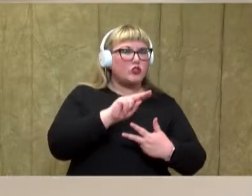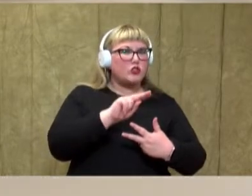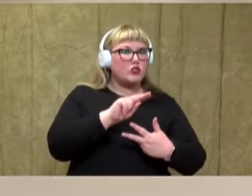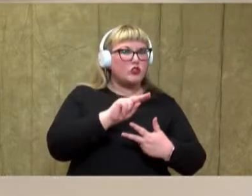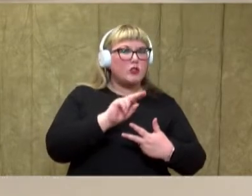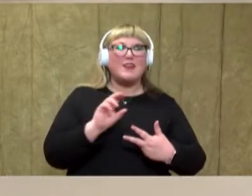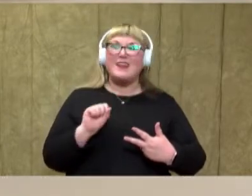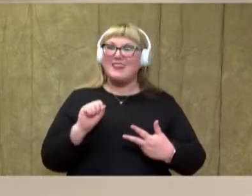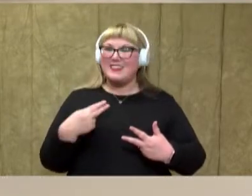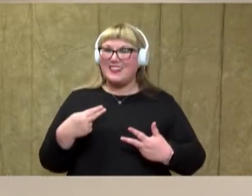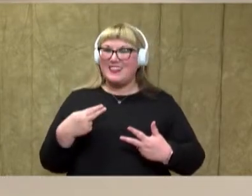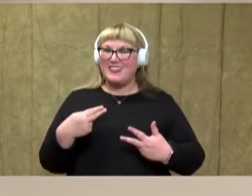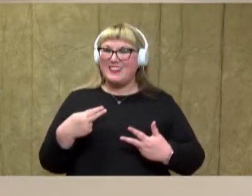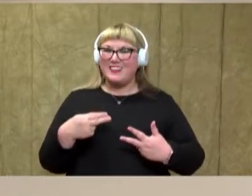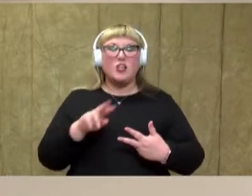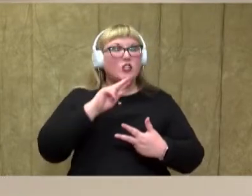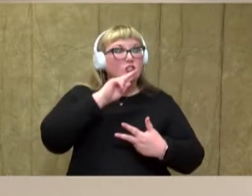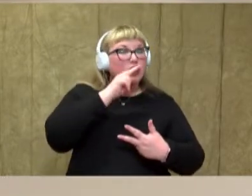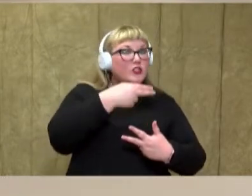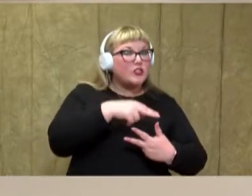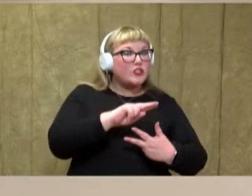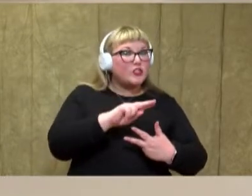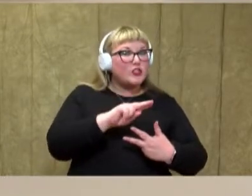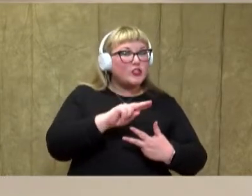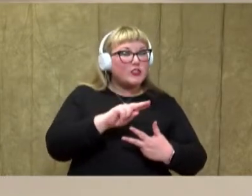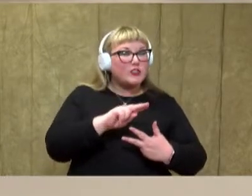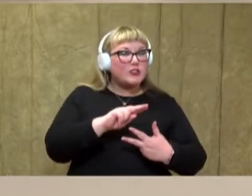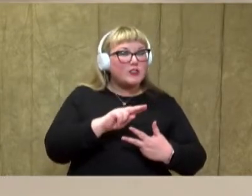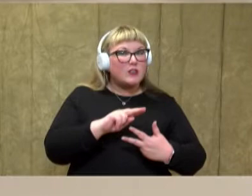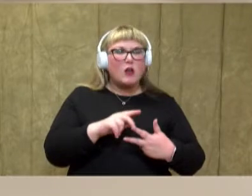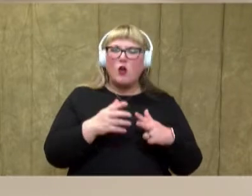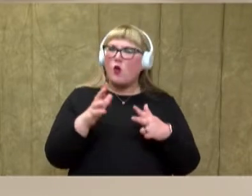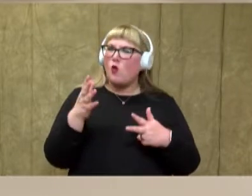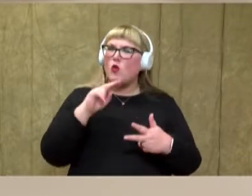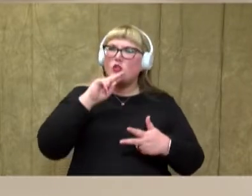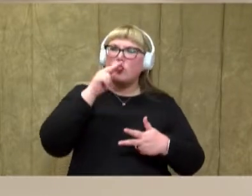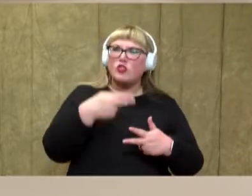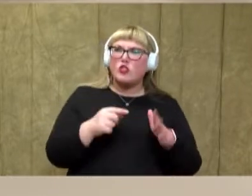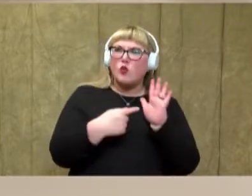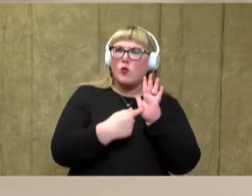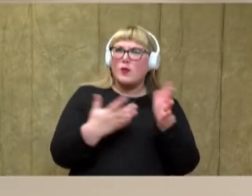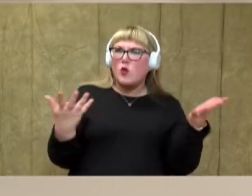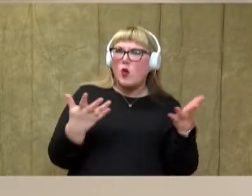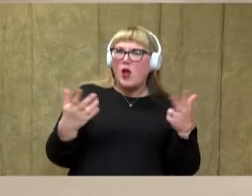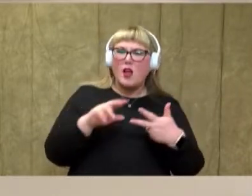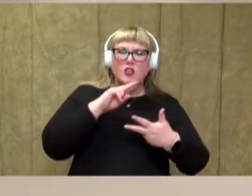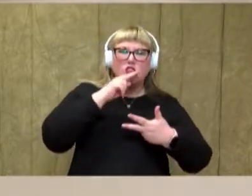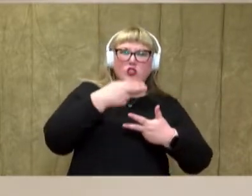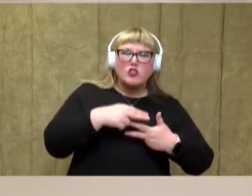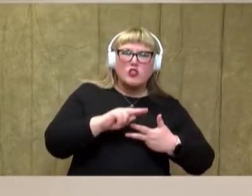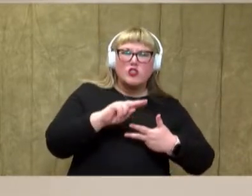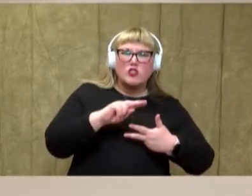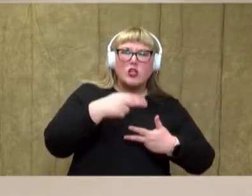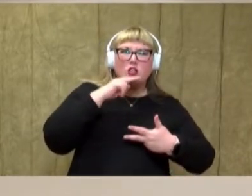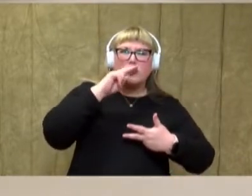Sh, sh. I wonder which letters, or what letters, or group of letters represent the sound